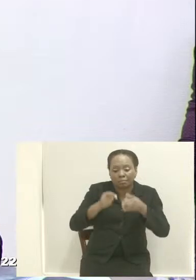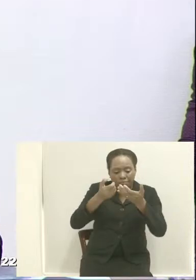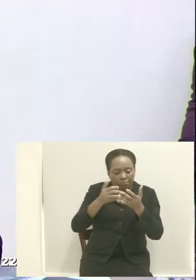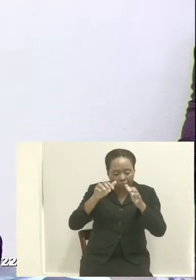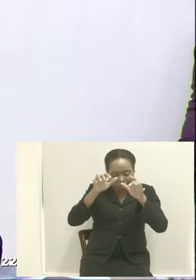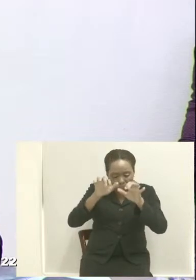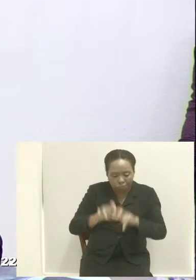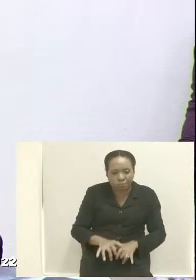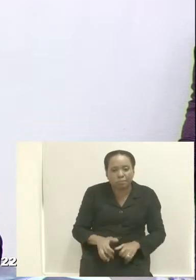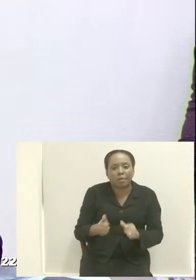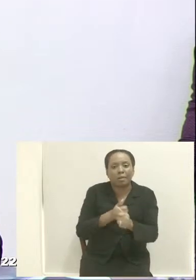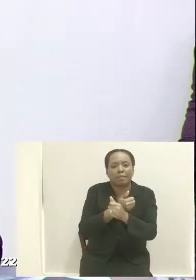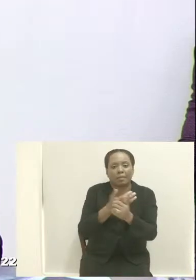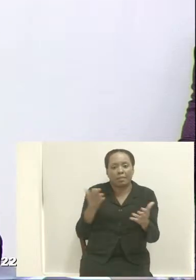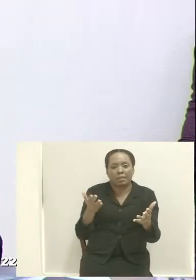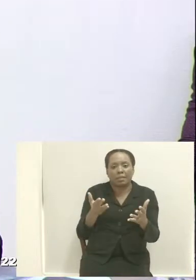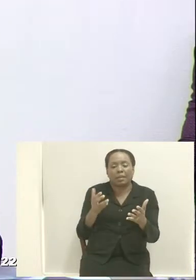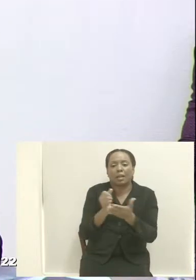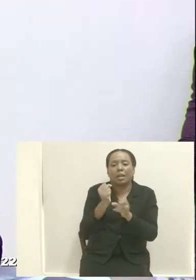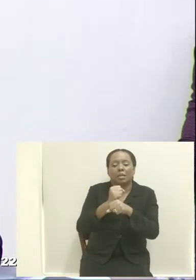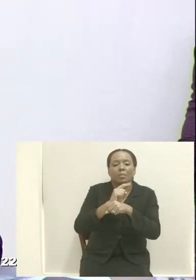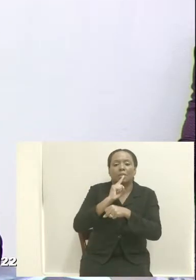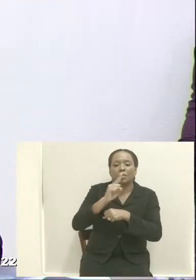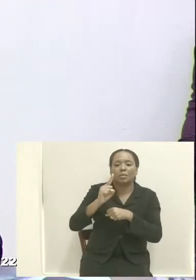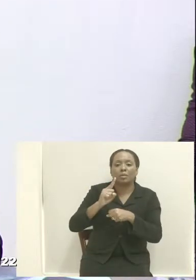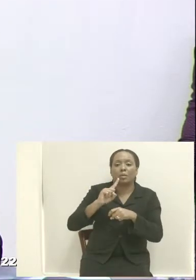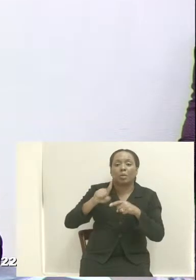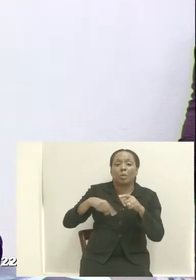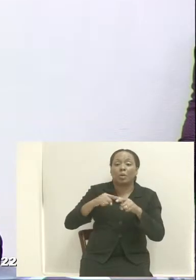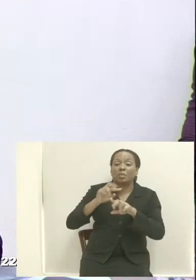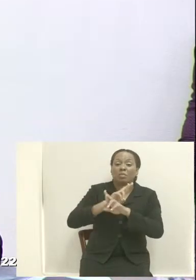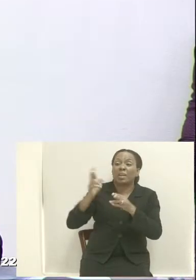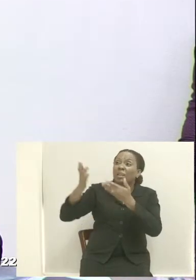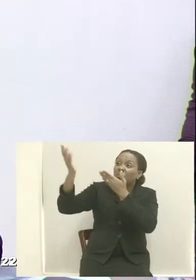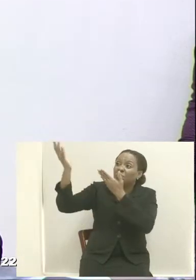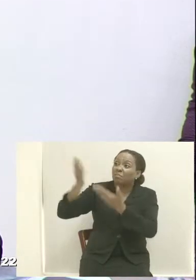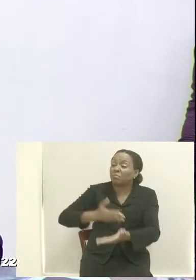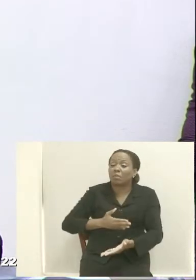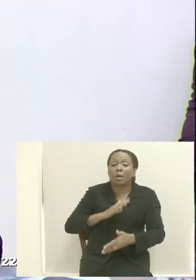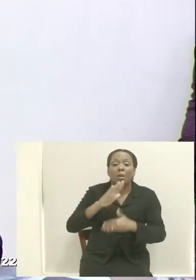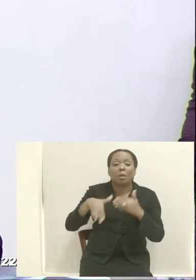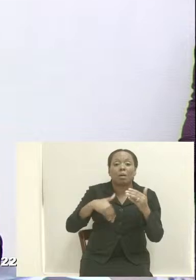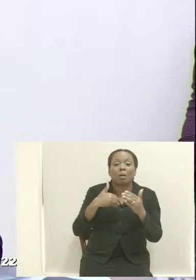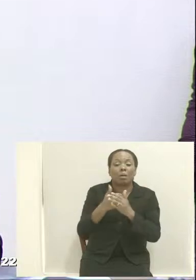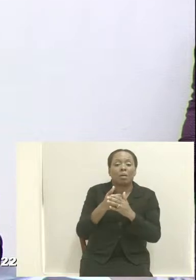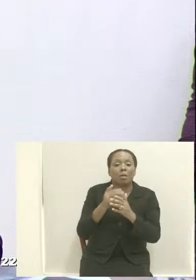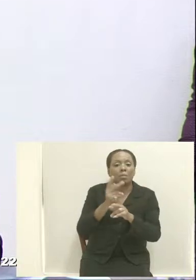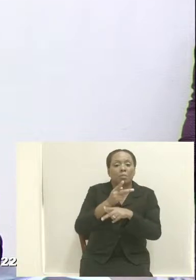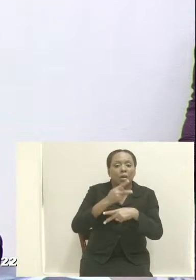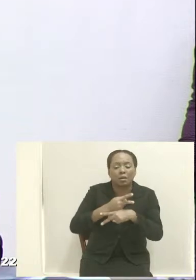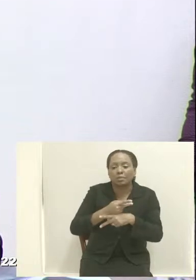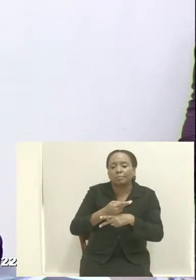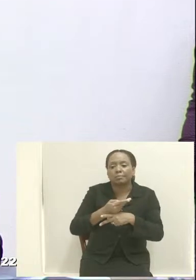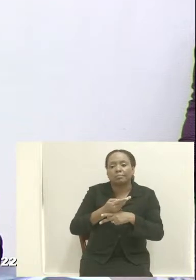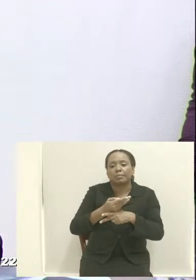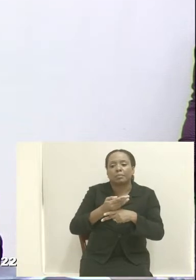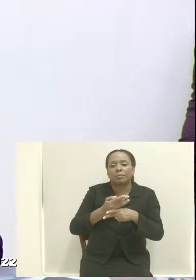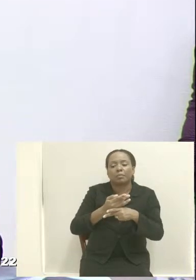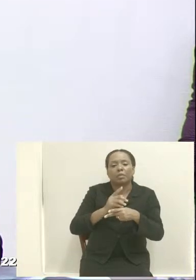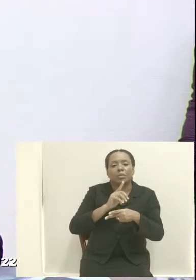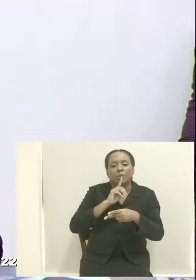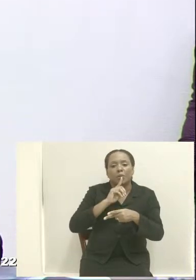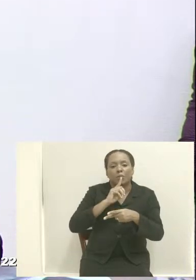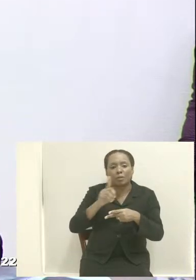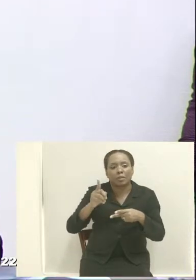goods and single payment, which will all lead to improving the ease of doing business, which is one of the